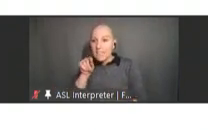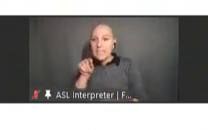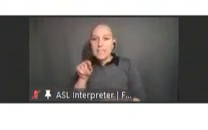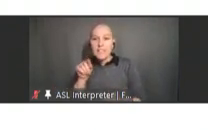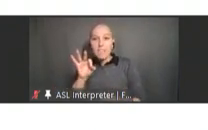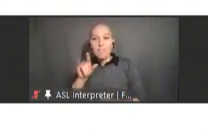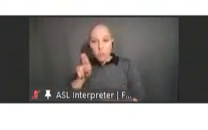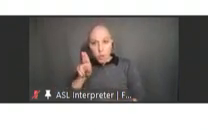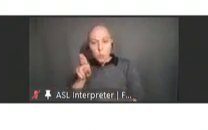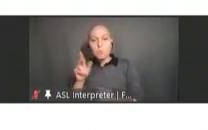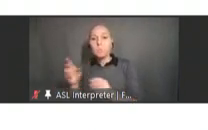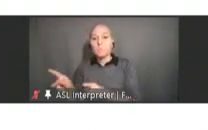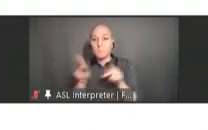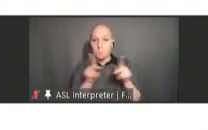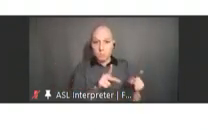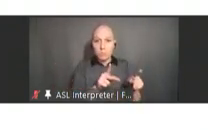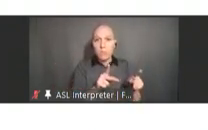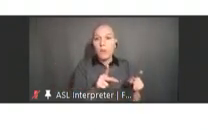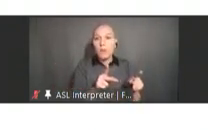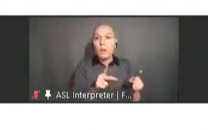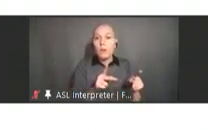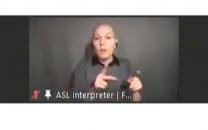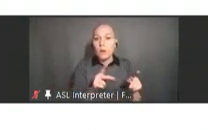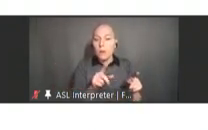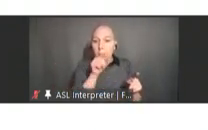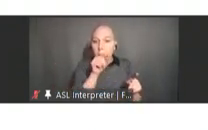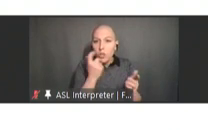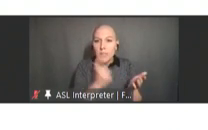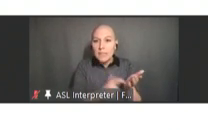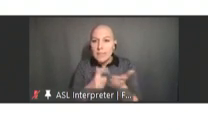wild birds in recent weeks.